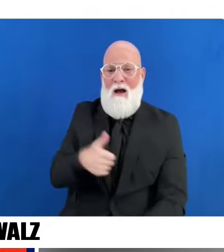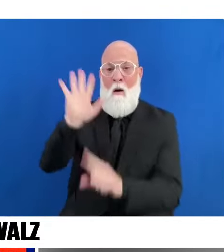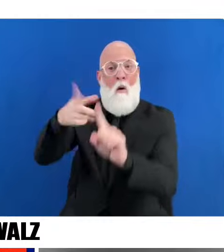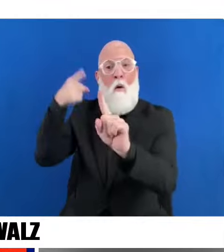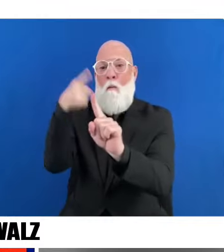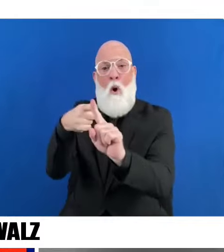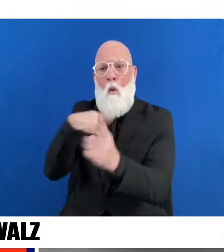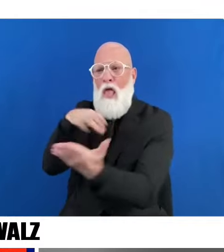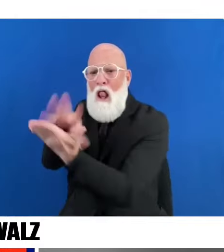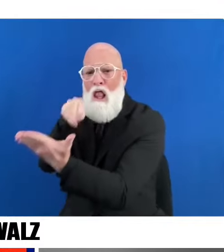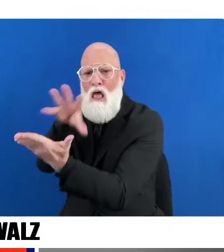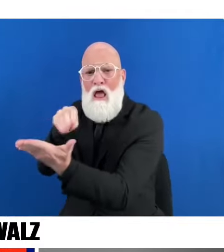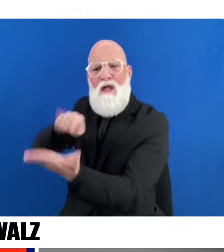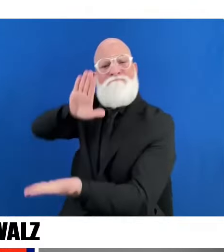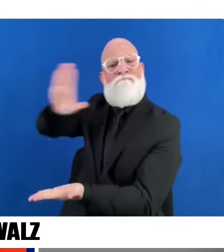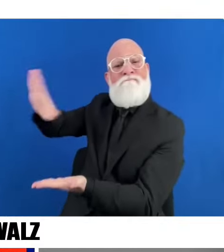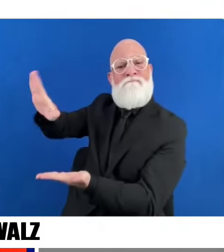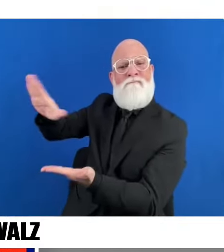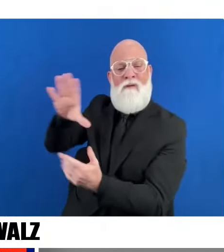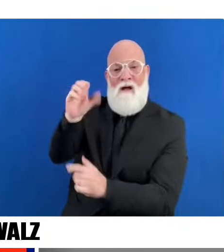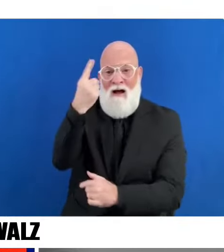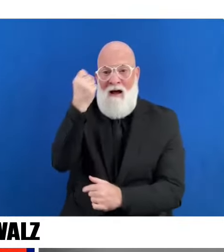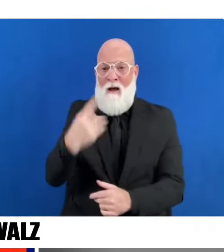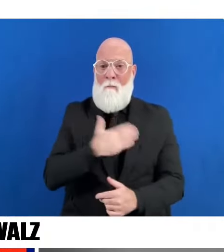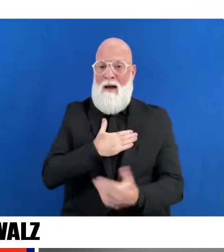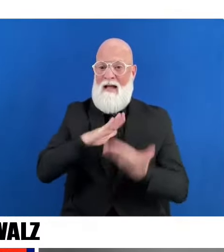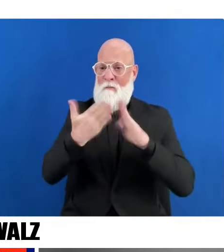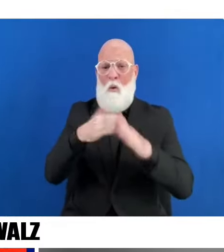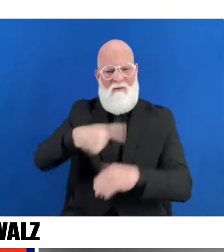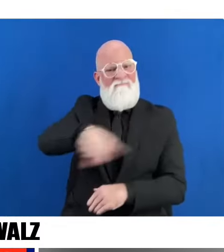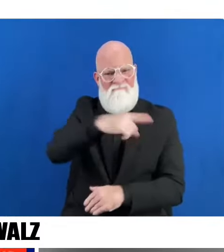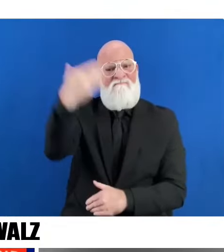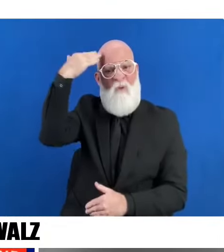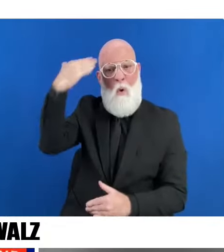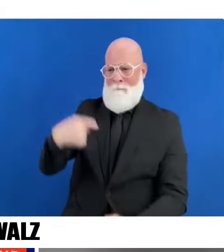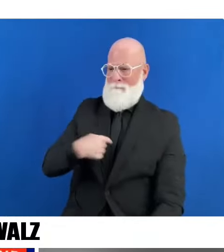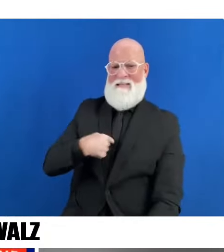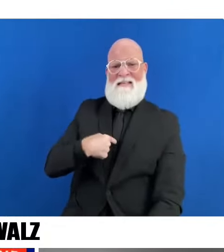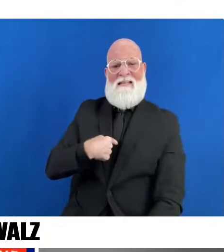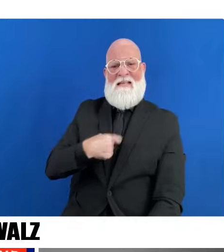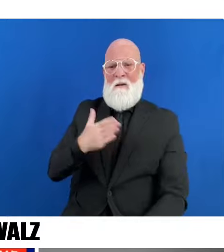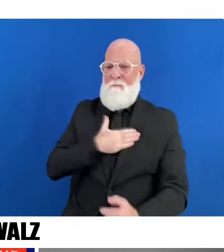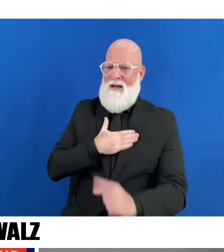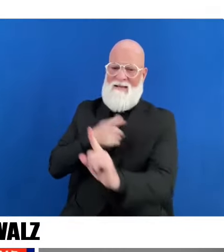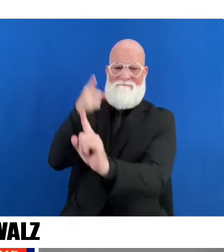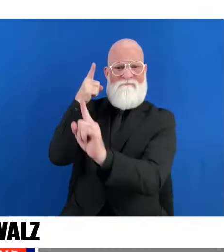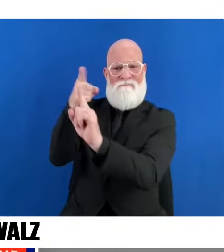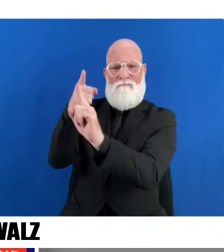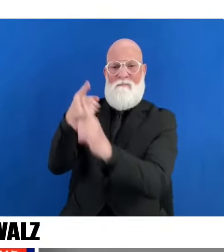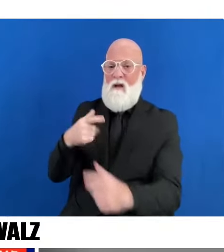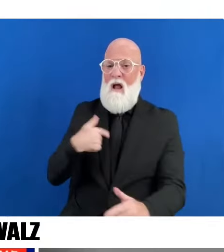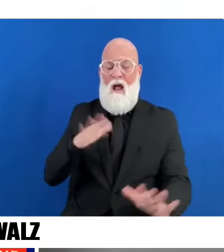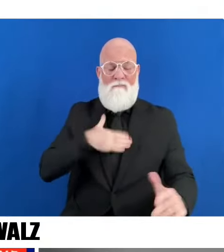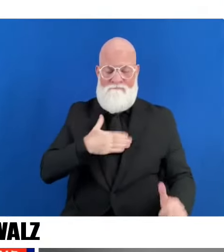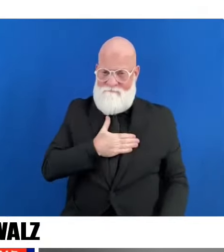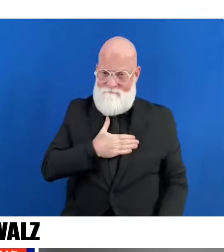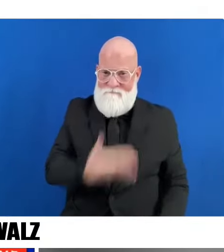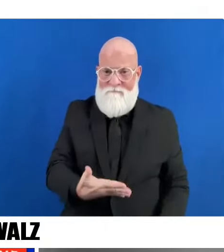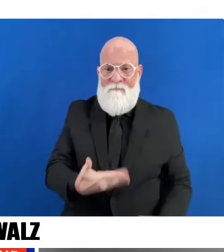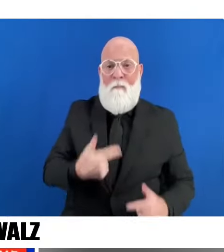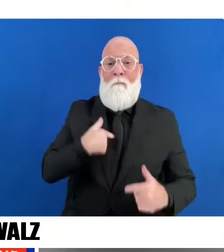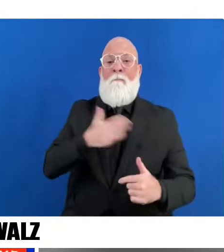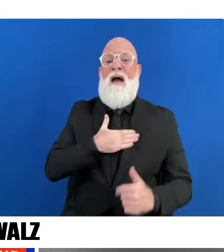knows who I am. They saw where I was at. Look, I will be the first to tell you, I have poured my heart into my community. I've tried to do